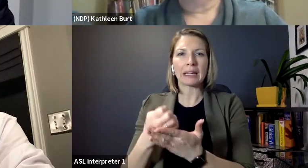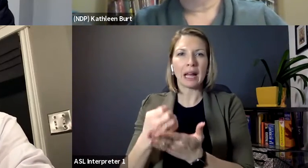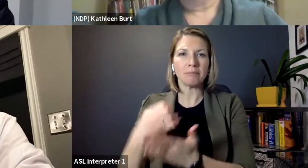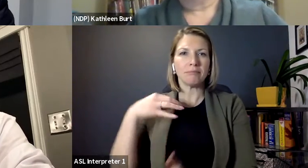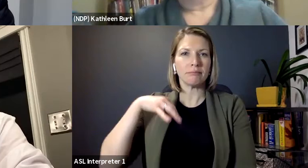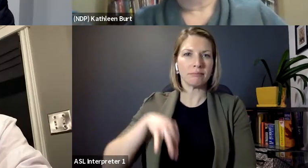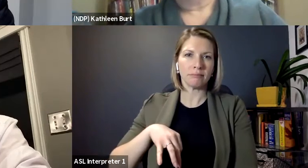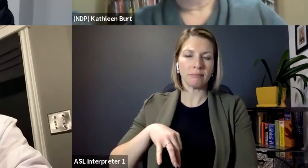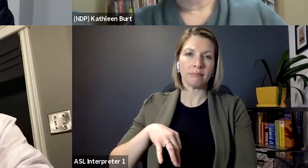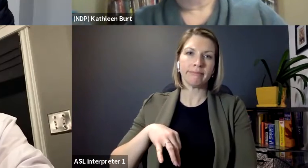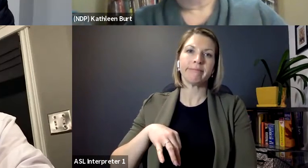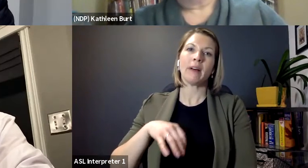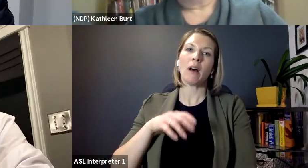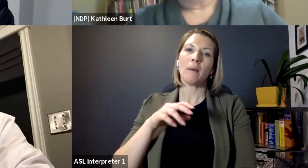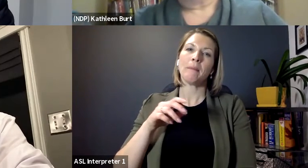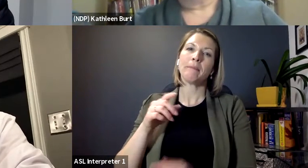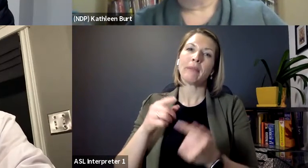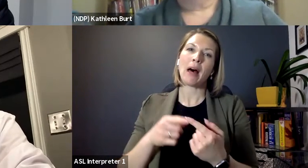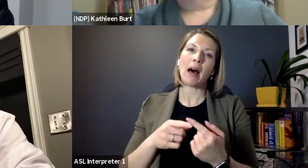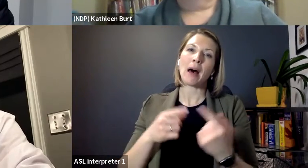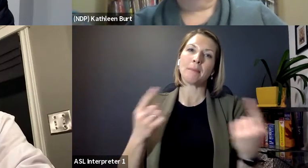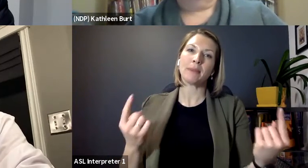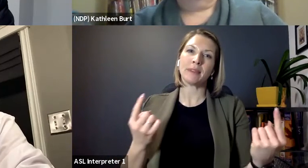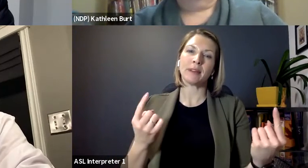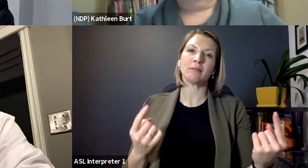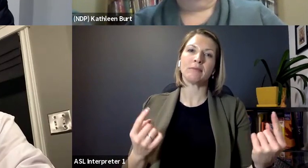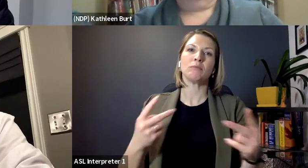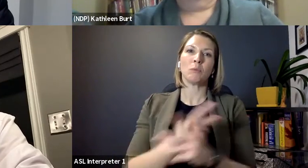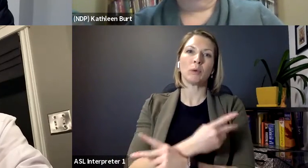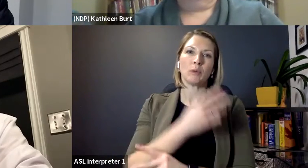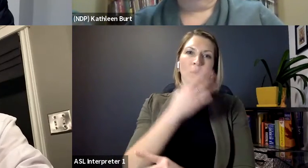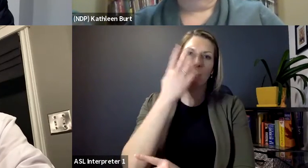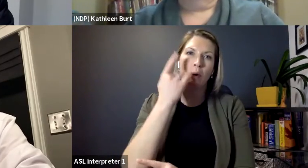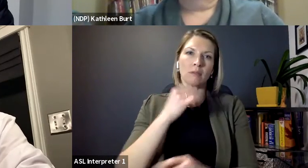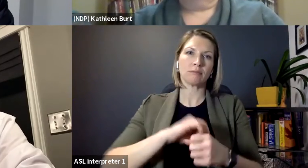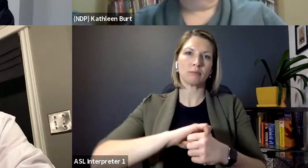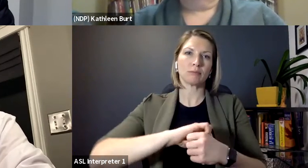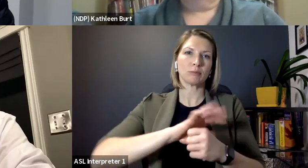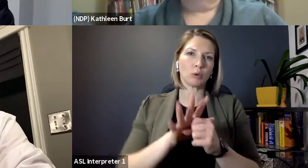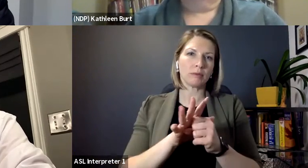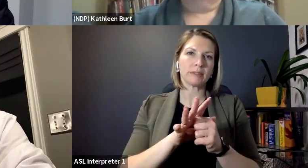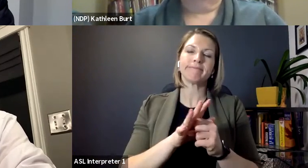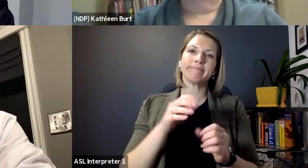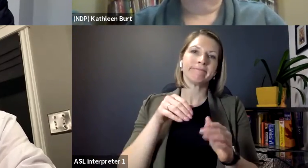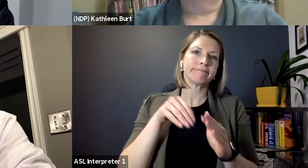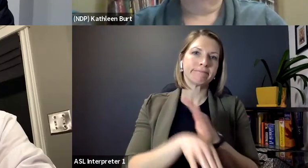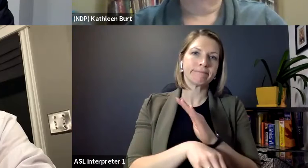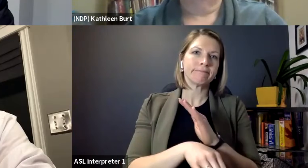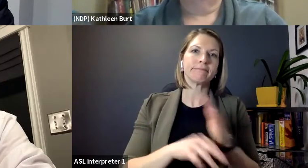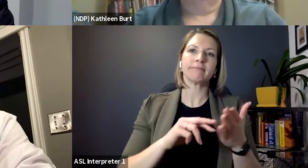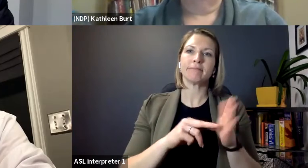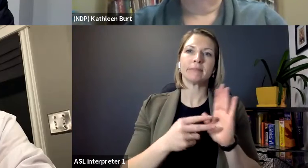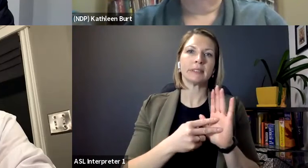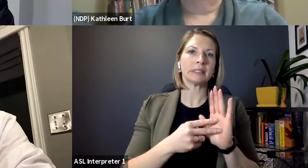Unfortunately, COVID-19 has decimated the tourism industry in Newfoundland and Labrador, including your district, causing rising unemployment